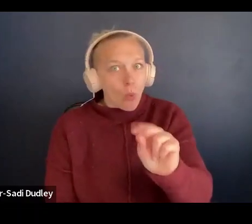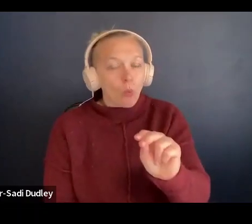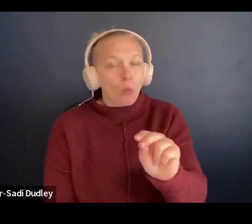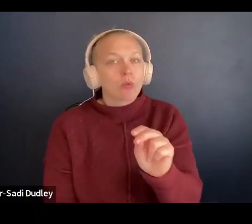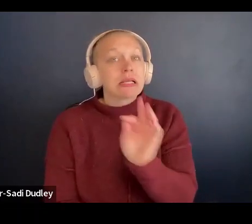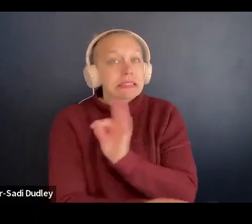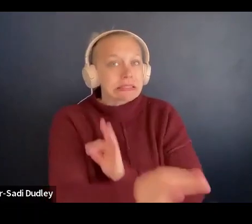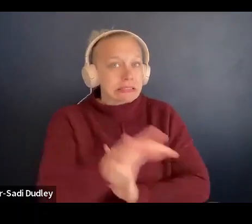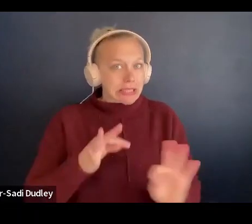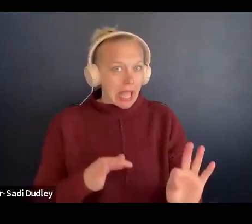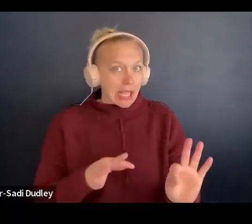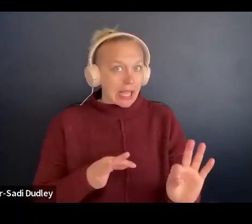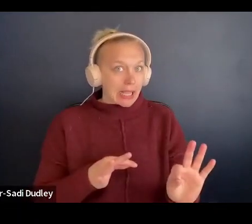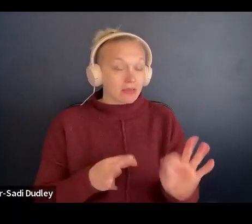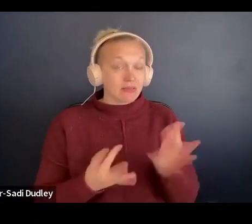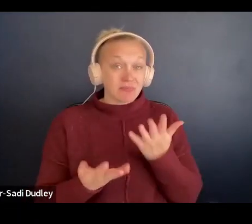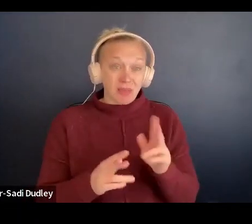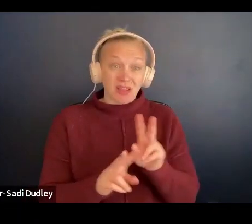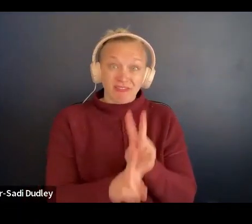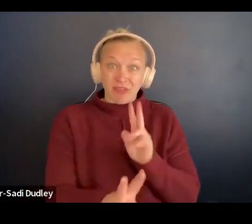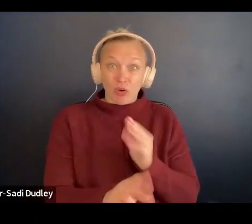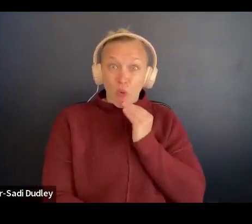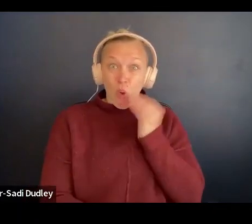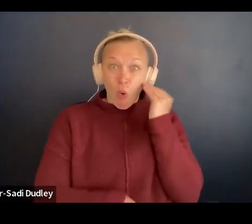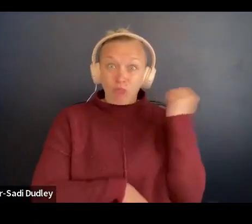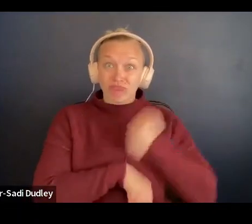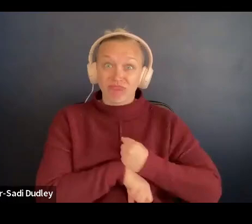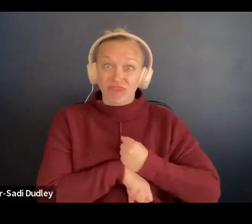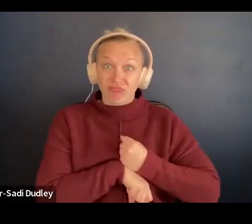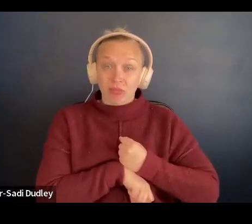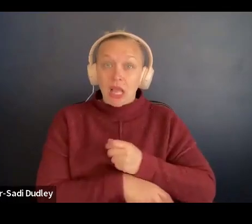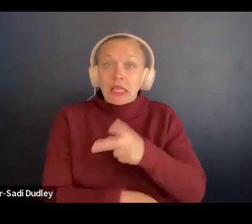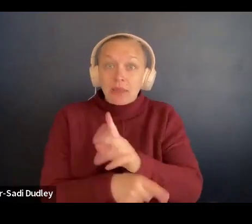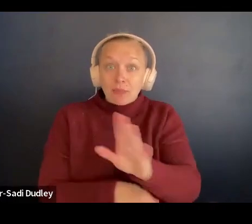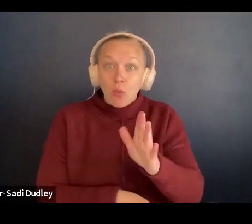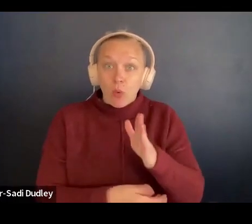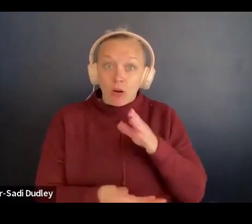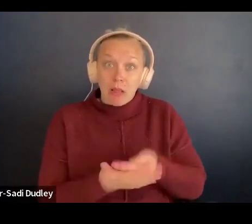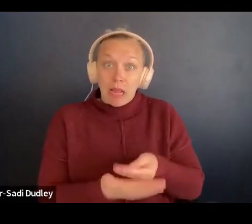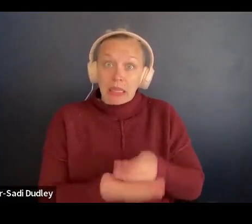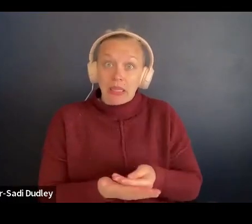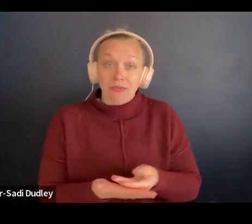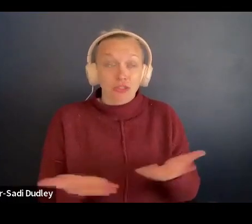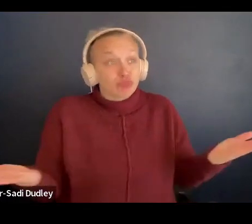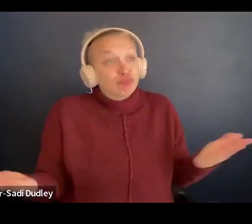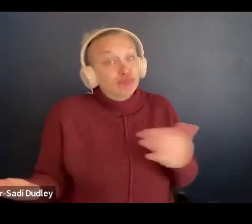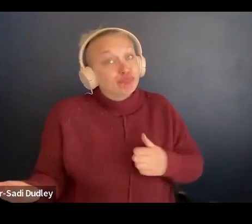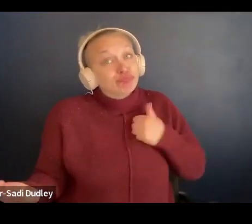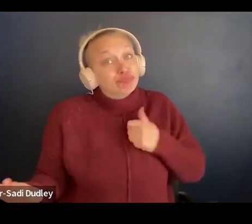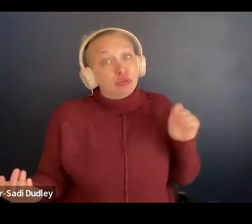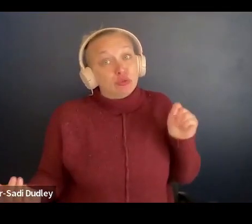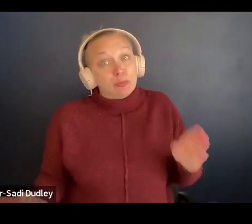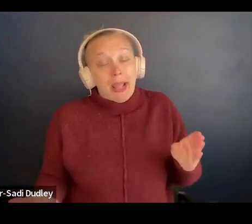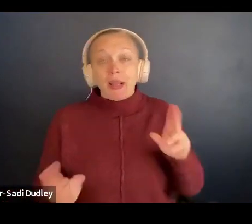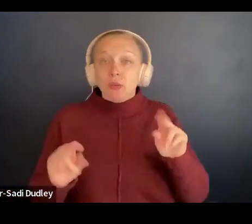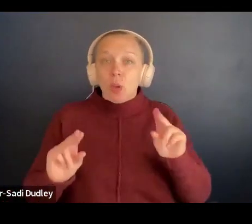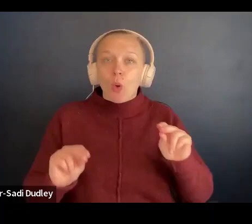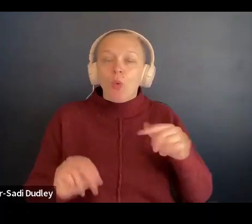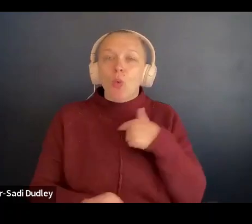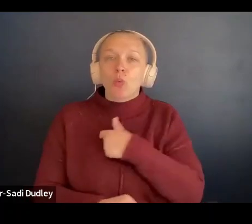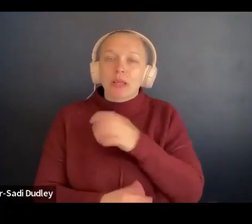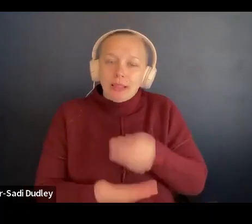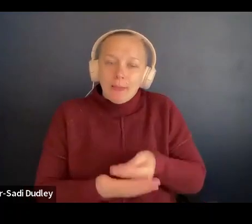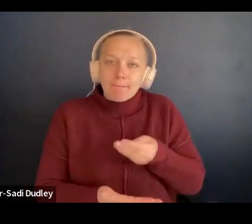because again, a funeral home could go out of business and keep your money, right? So what they do is we put it in a